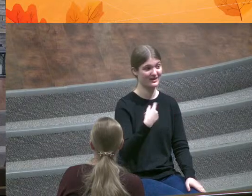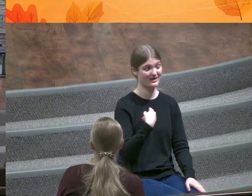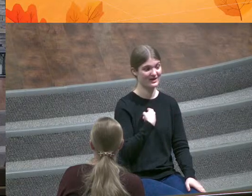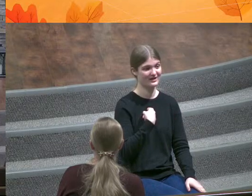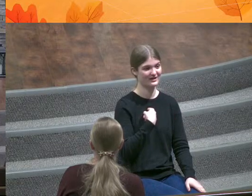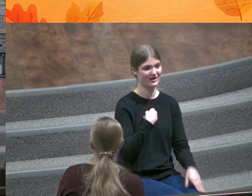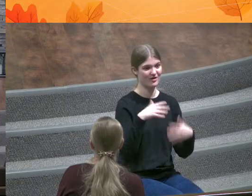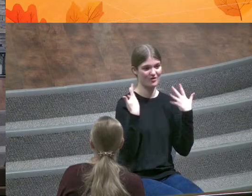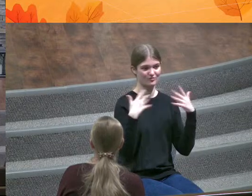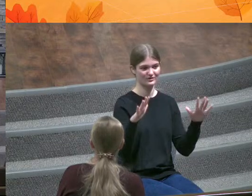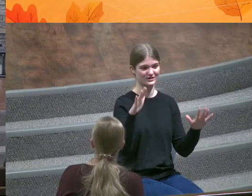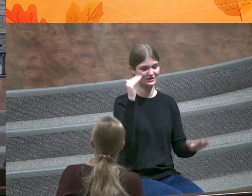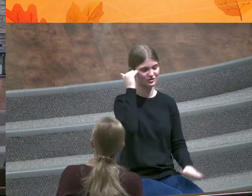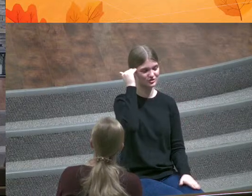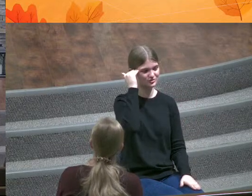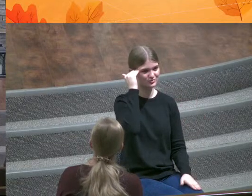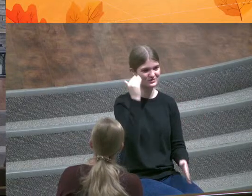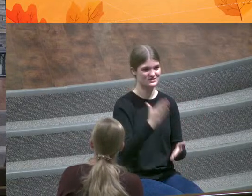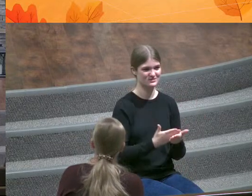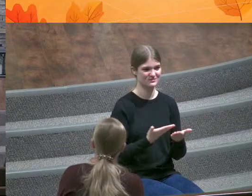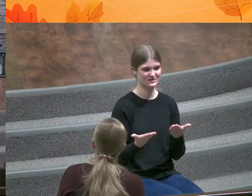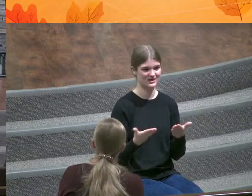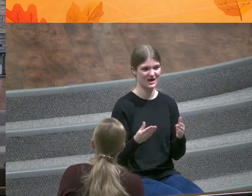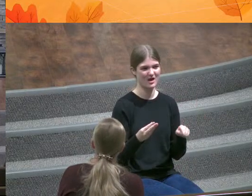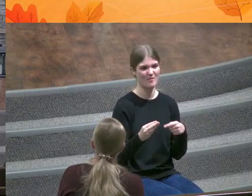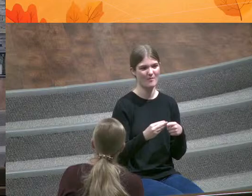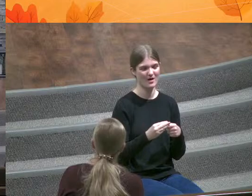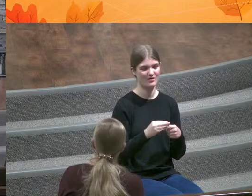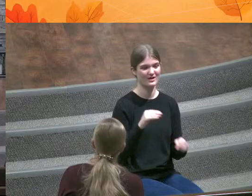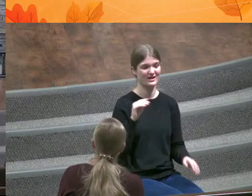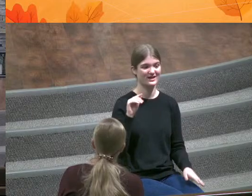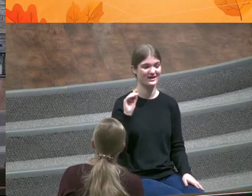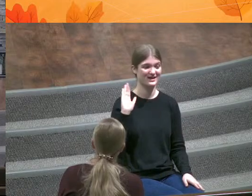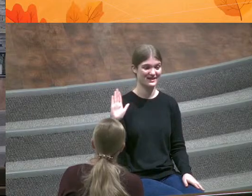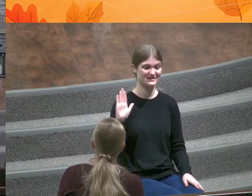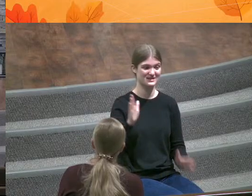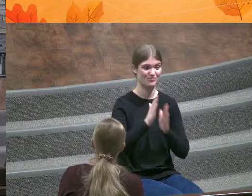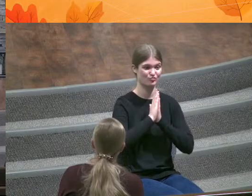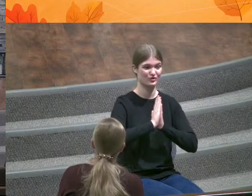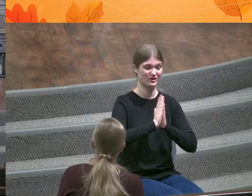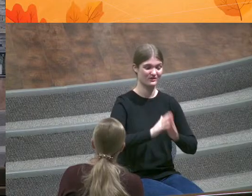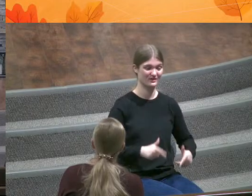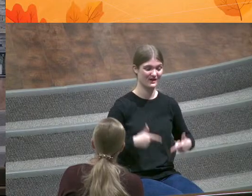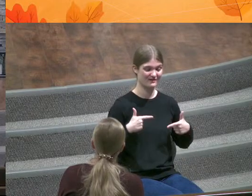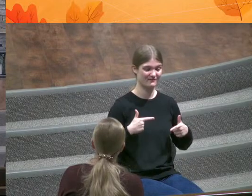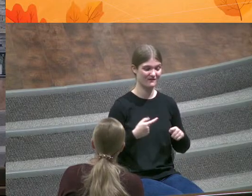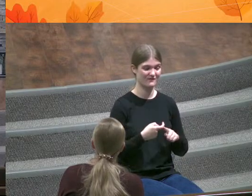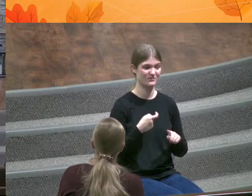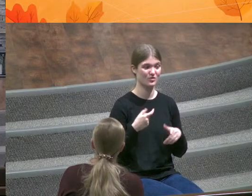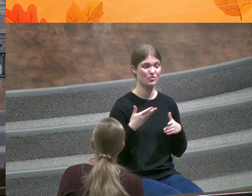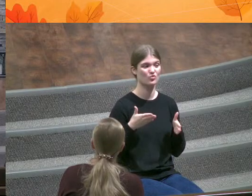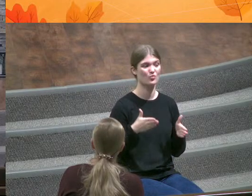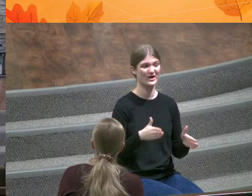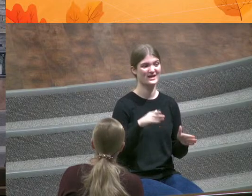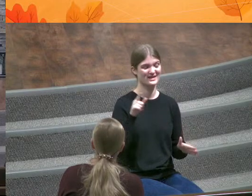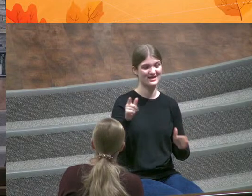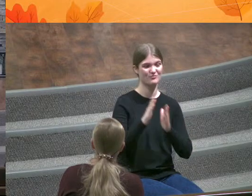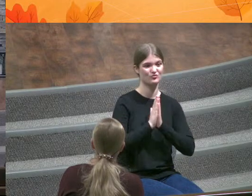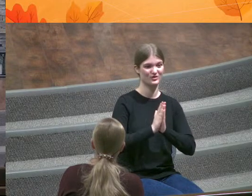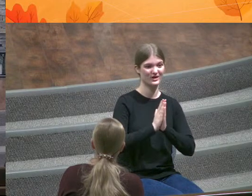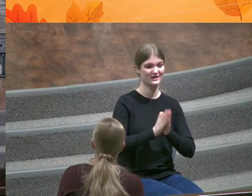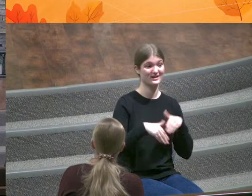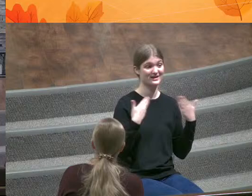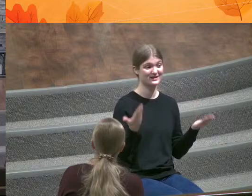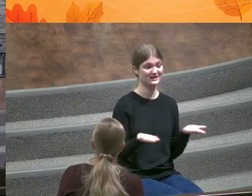But I already knew something about his likely prayer life from the way he prayed here,